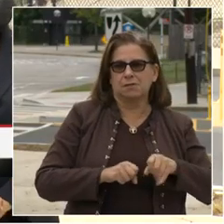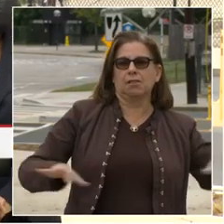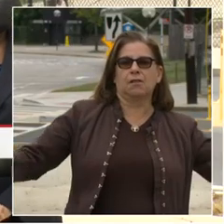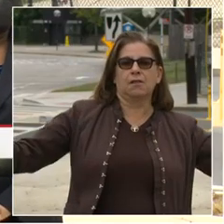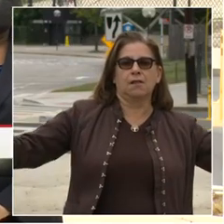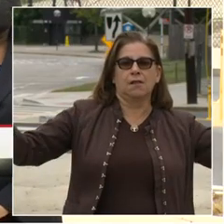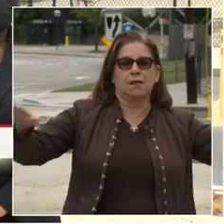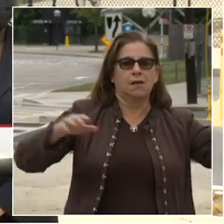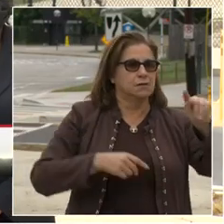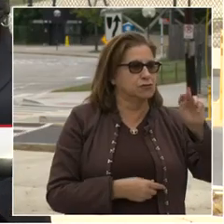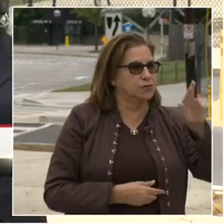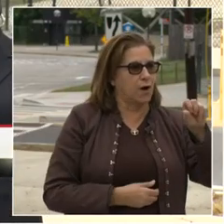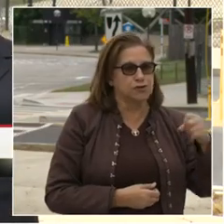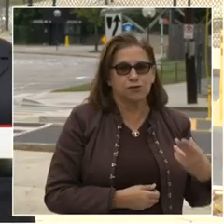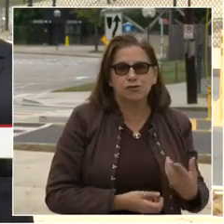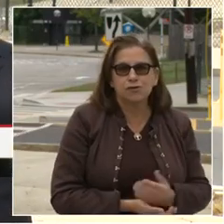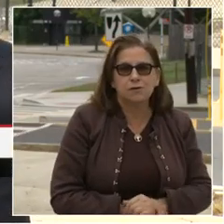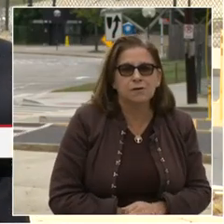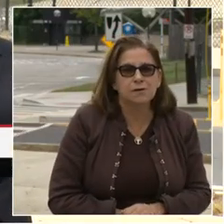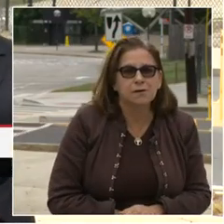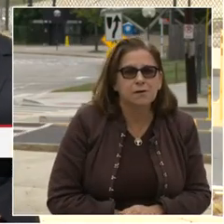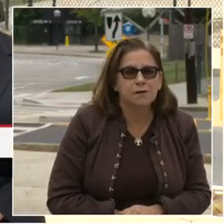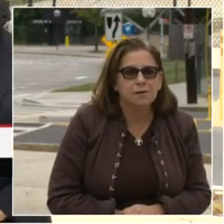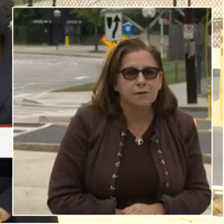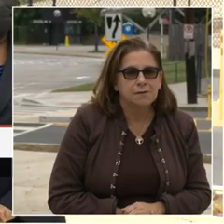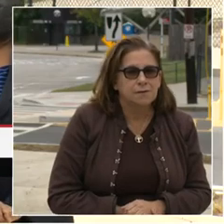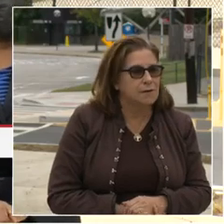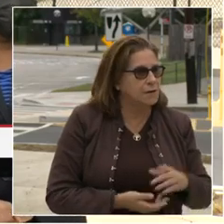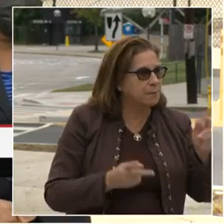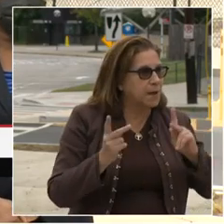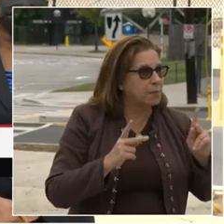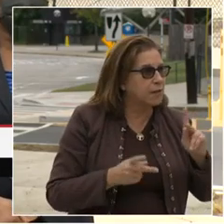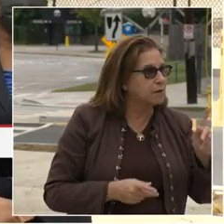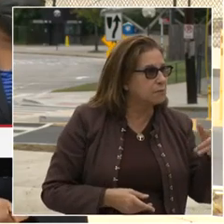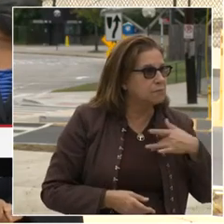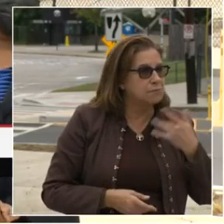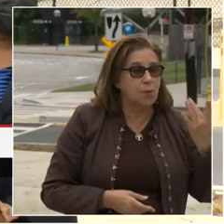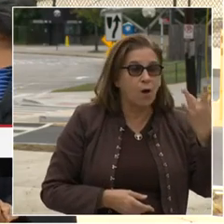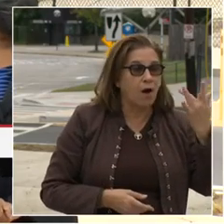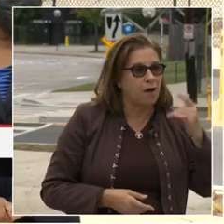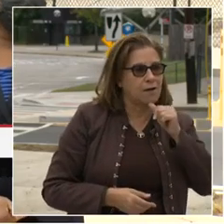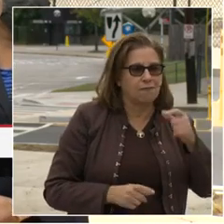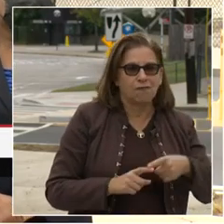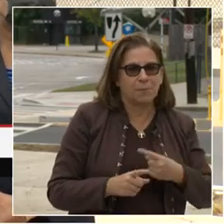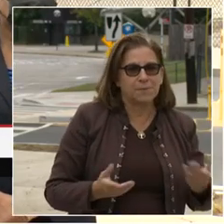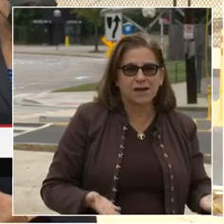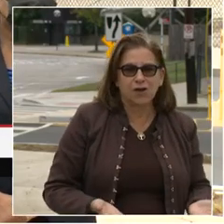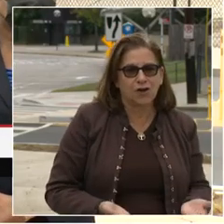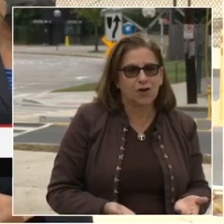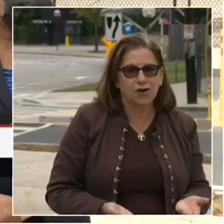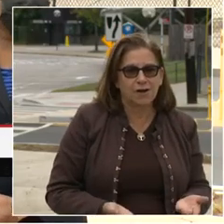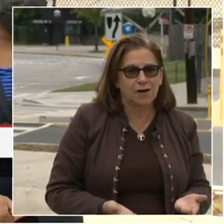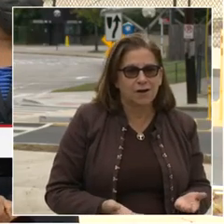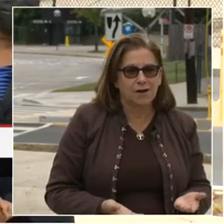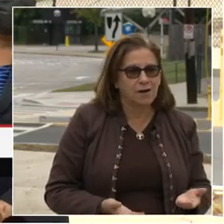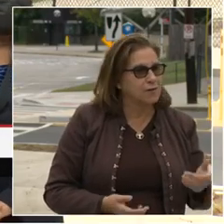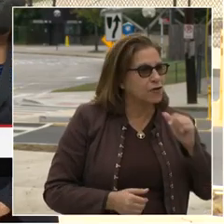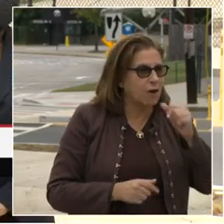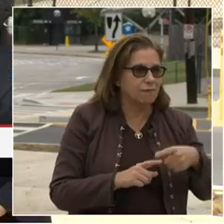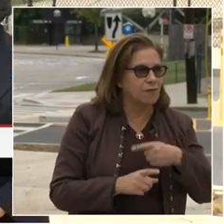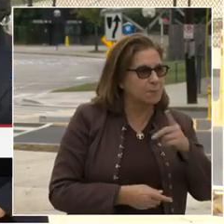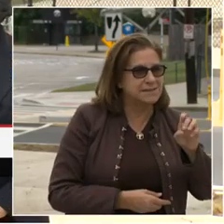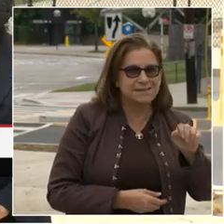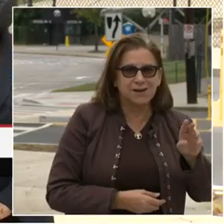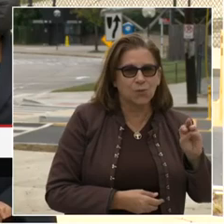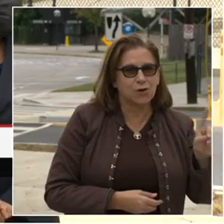that when you say intersects they're with, not of here, what do you mean? Do you mean they're not from Deanwood, or they're and not from Maryland, not from DC.